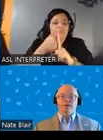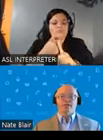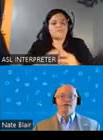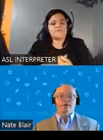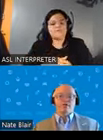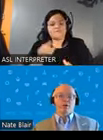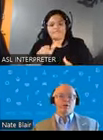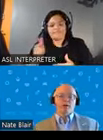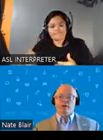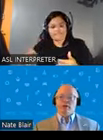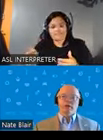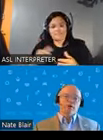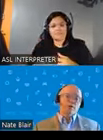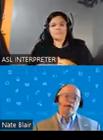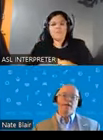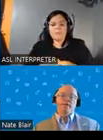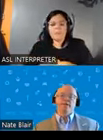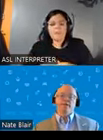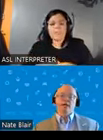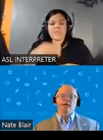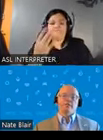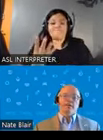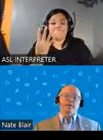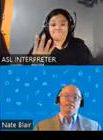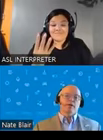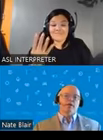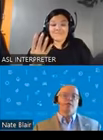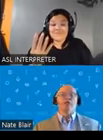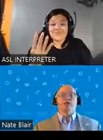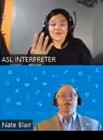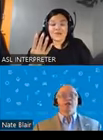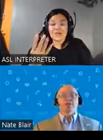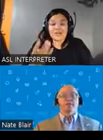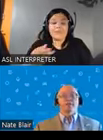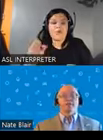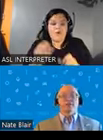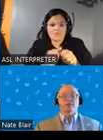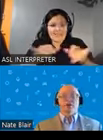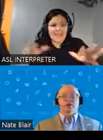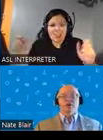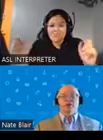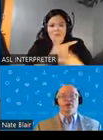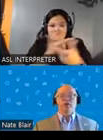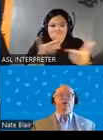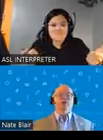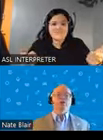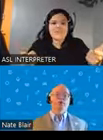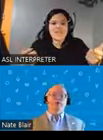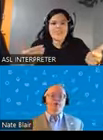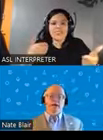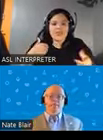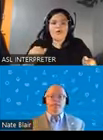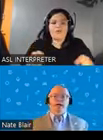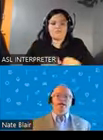And then in scenario four, we are going all the way to saying, let's put as much distributed solar storage on all